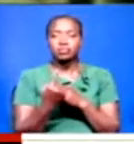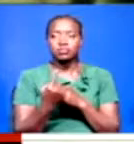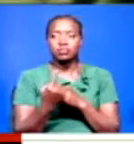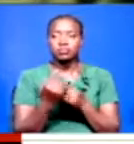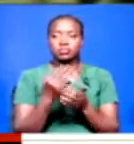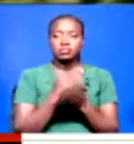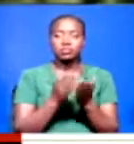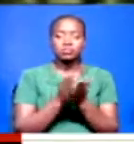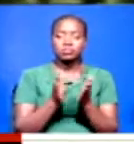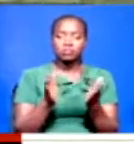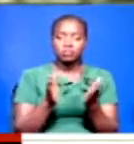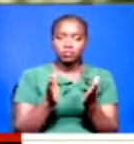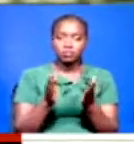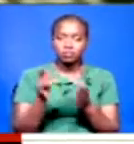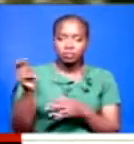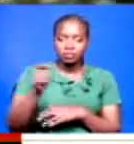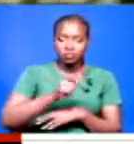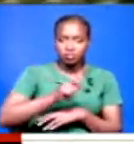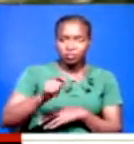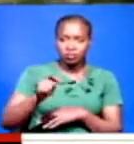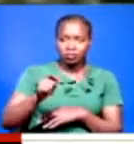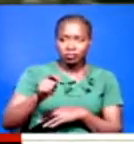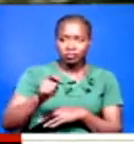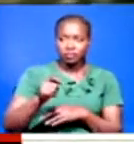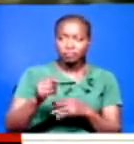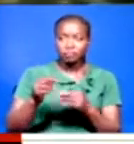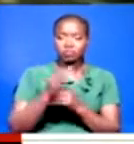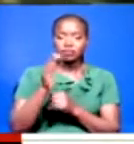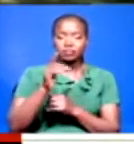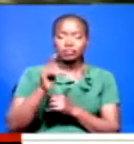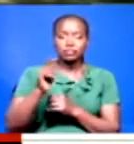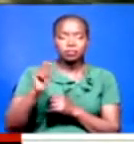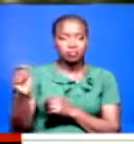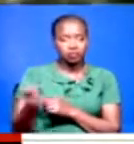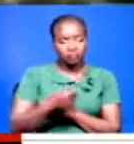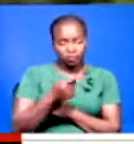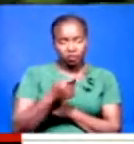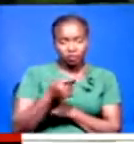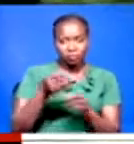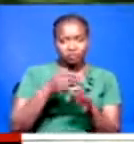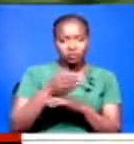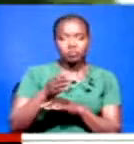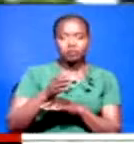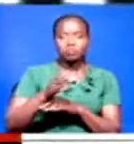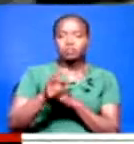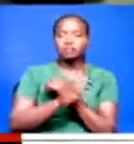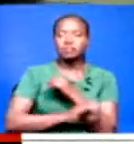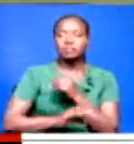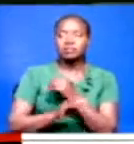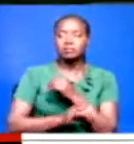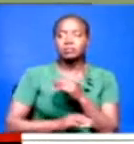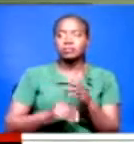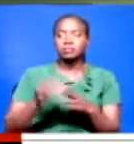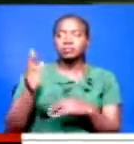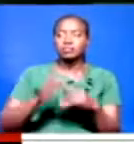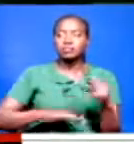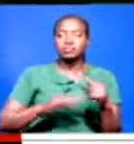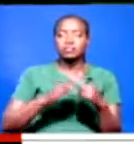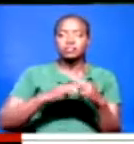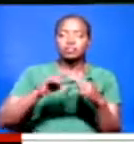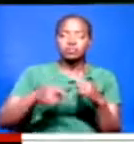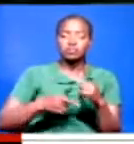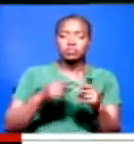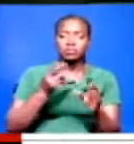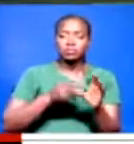club, with the tour having traversed 14 golf courses across the country, drawing a field of more than 9,000 participants